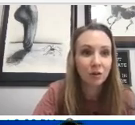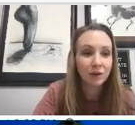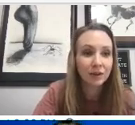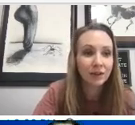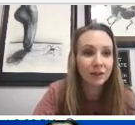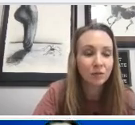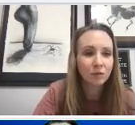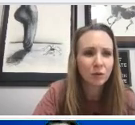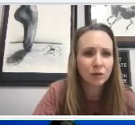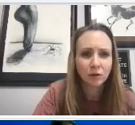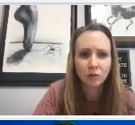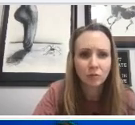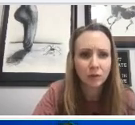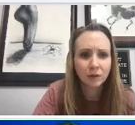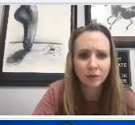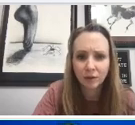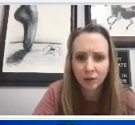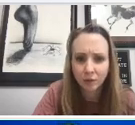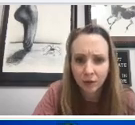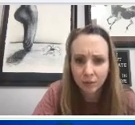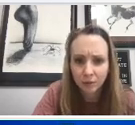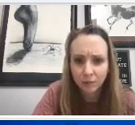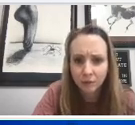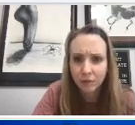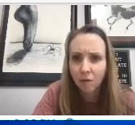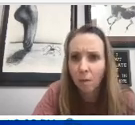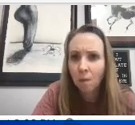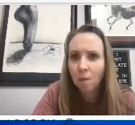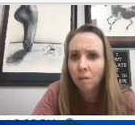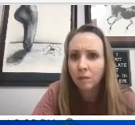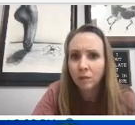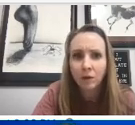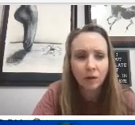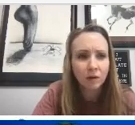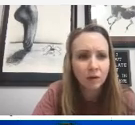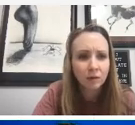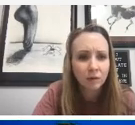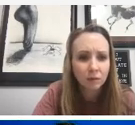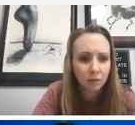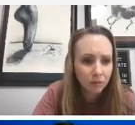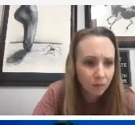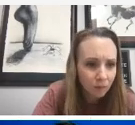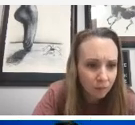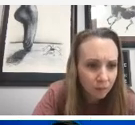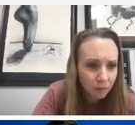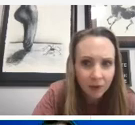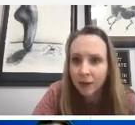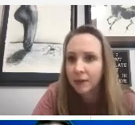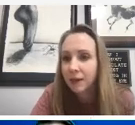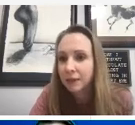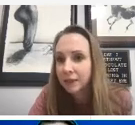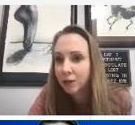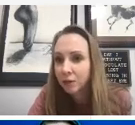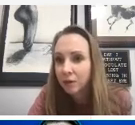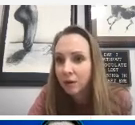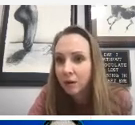we are ready. We're going to, oh, and there I go. Okay, here we go. To be here. Do you need to pin the interpreter or anything? Absolutely.